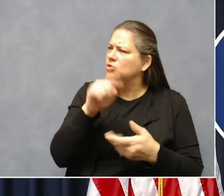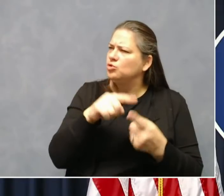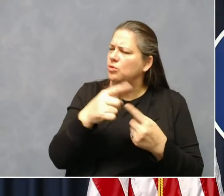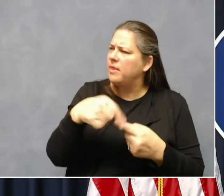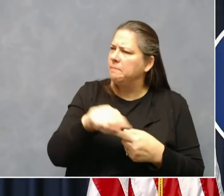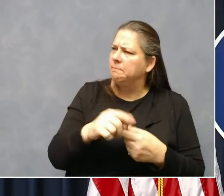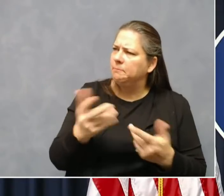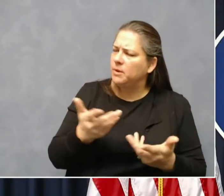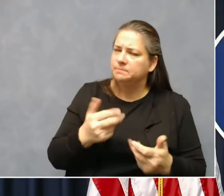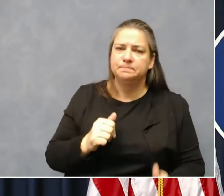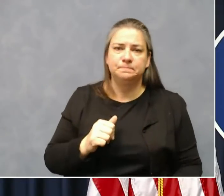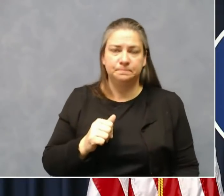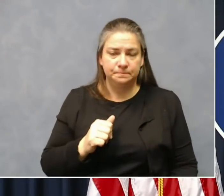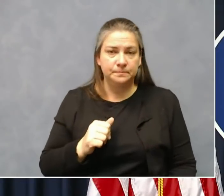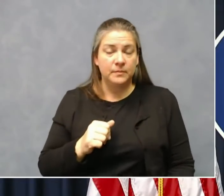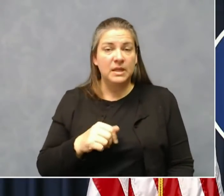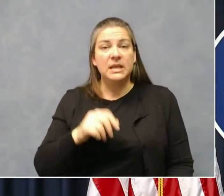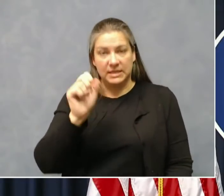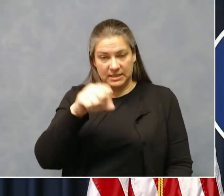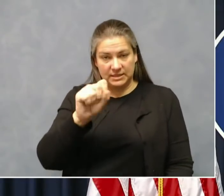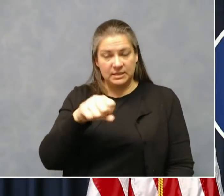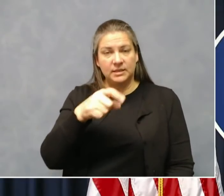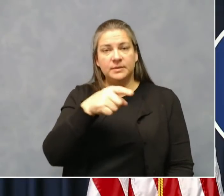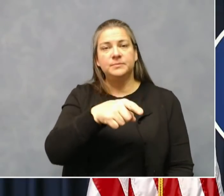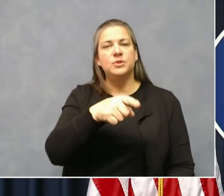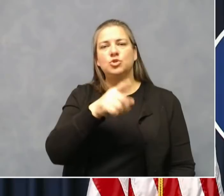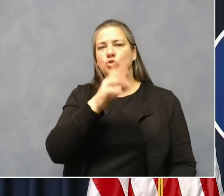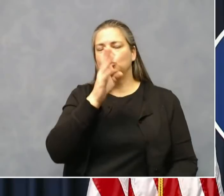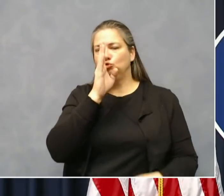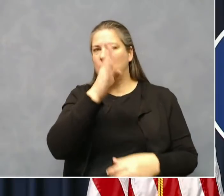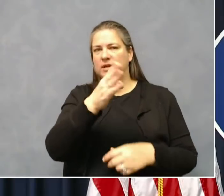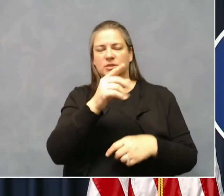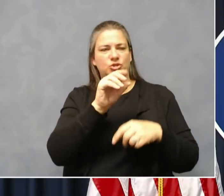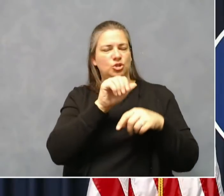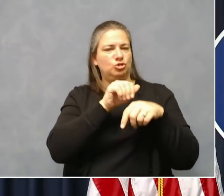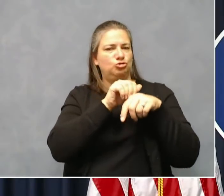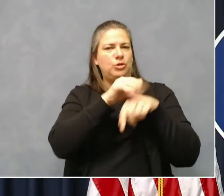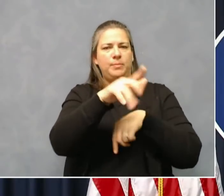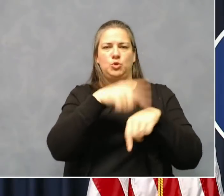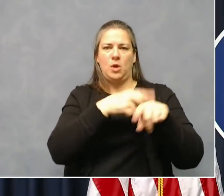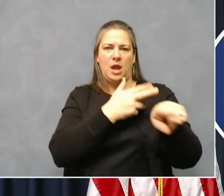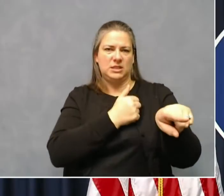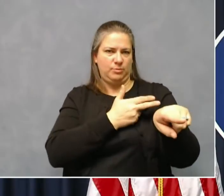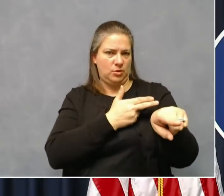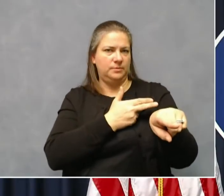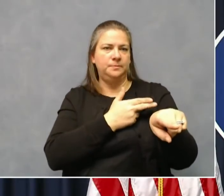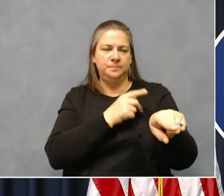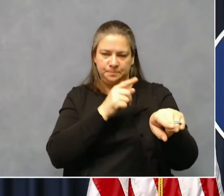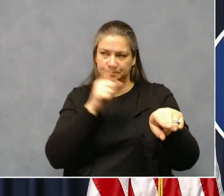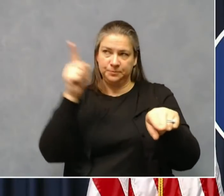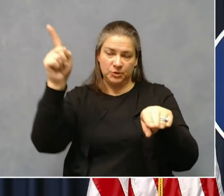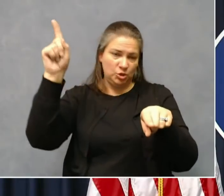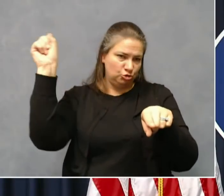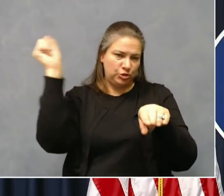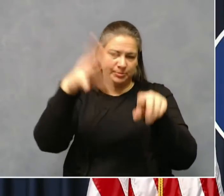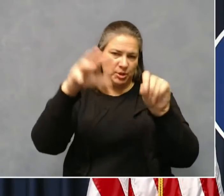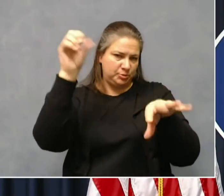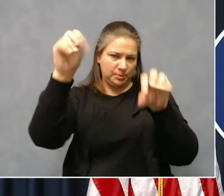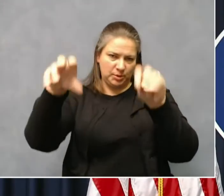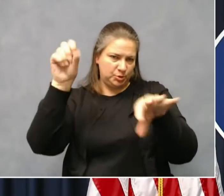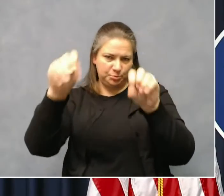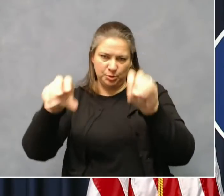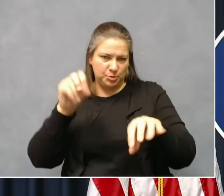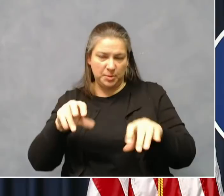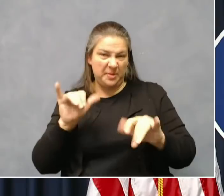It is going to be direct shipped to the hospitals, and my understanding is that each of these systems and/or hospitals